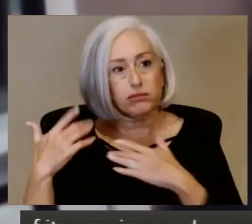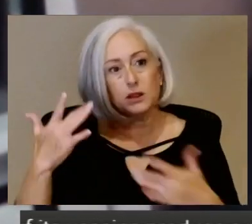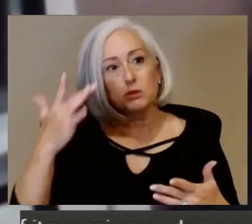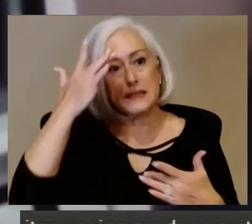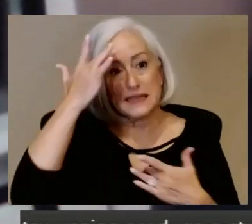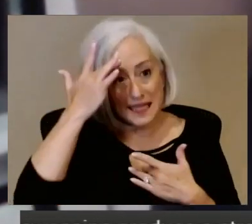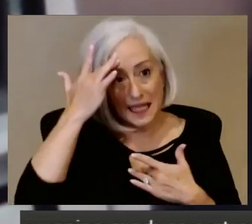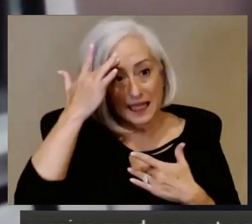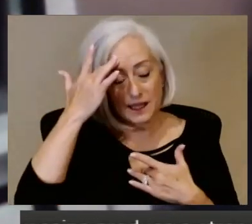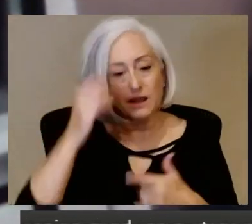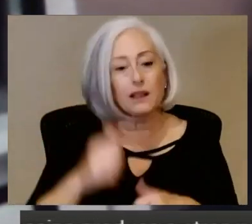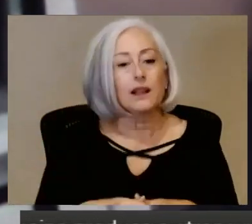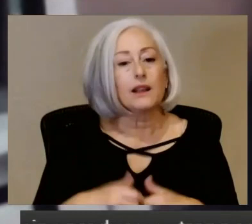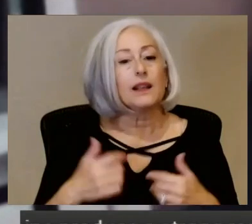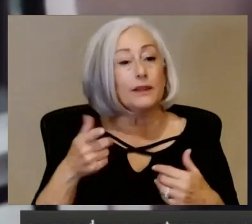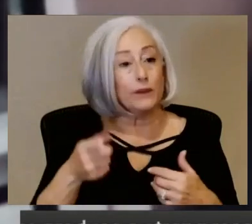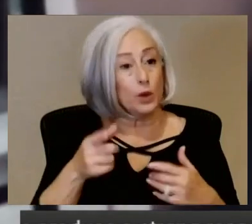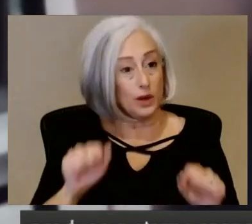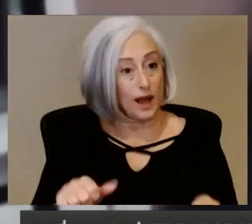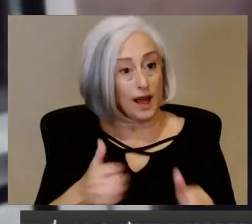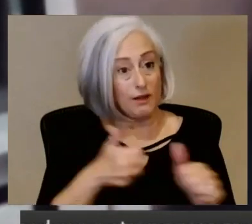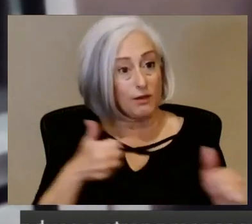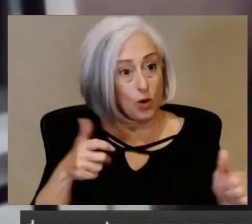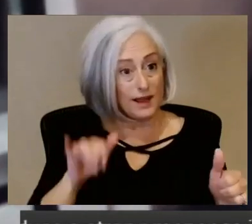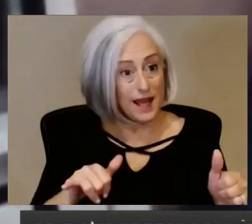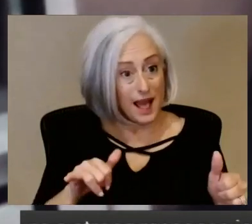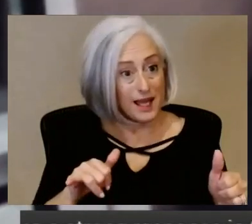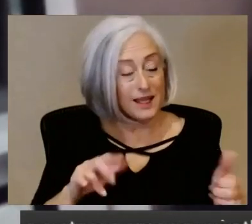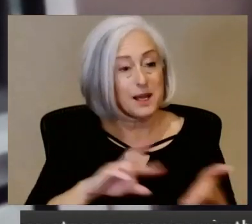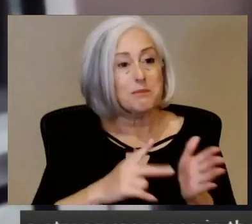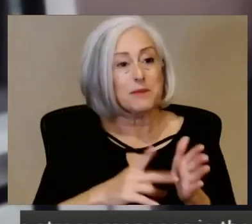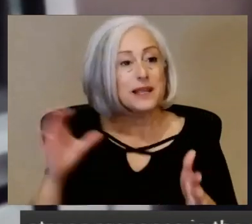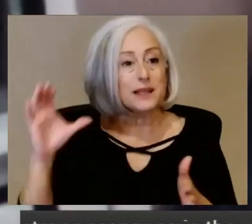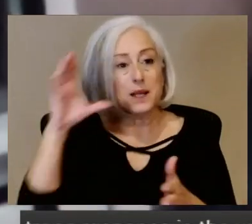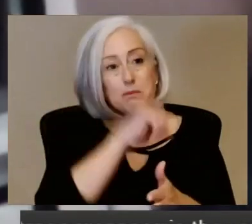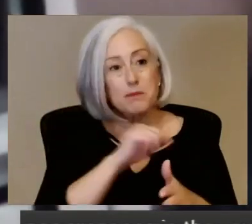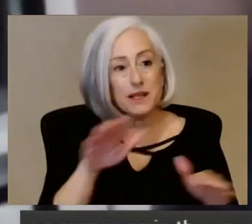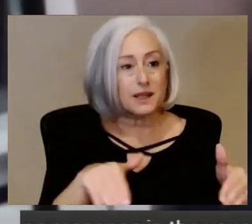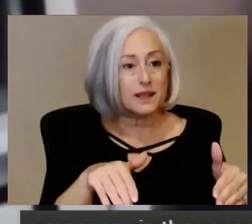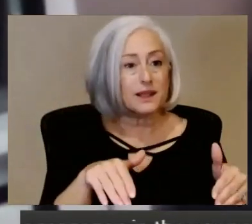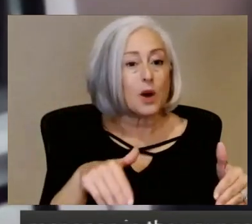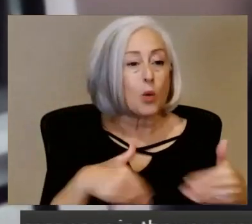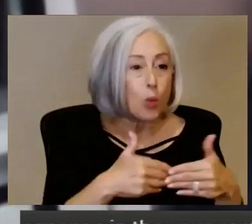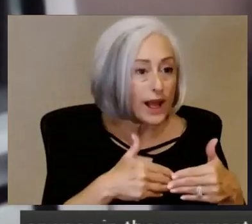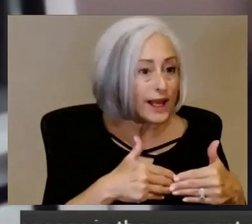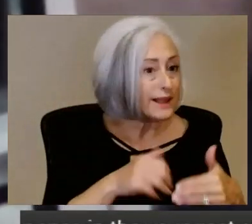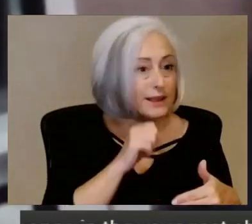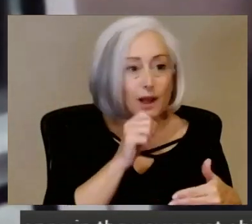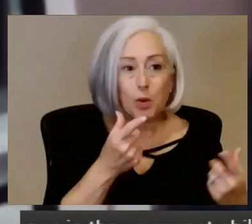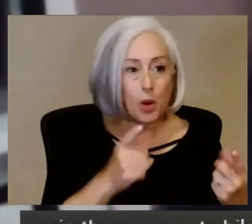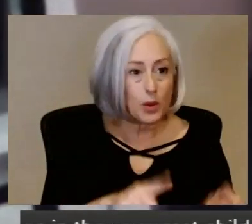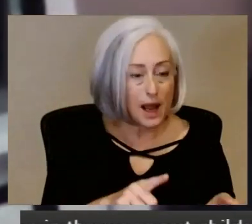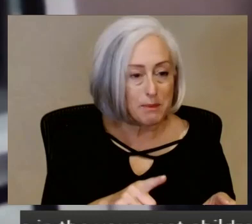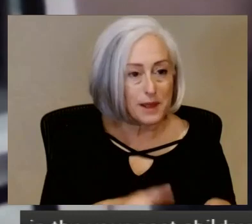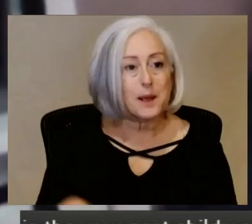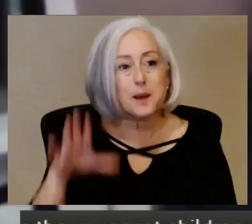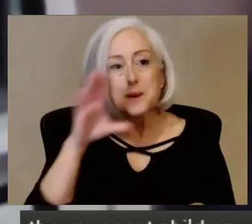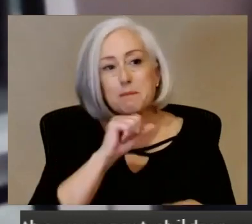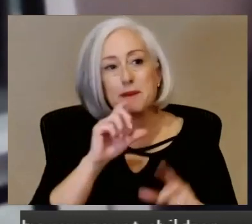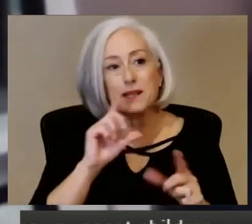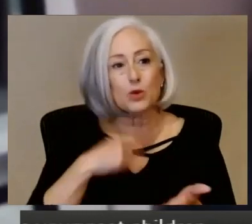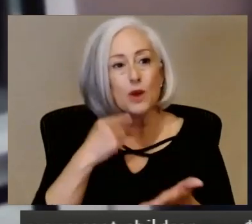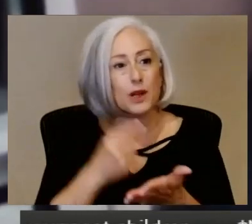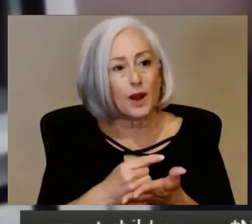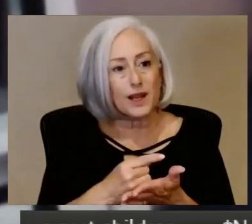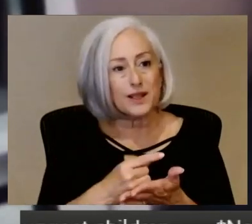so if we can avoid that, that means fewer missed graduations, fewer missed weddings, fewer missed opportunities to be with the people we care about and